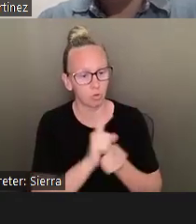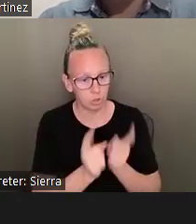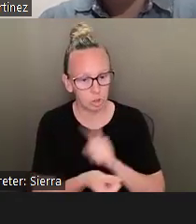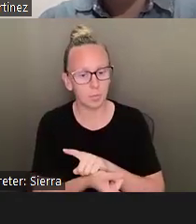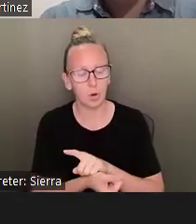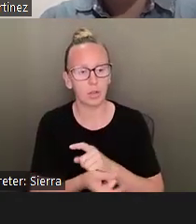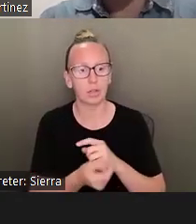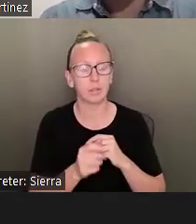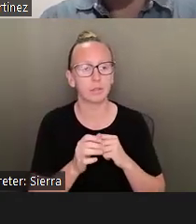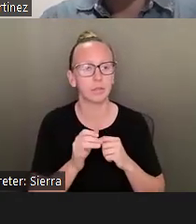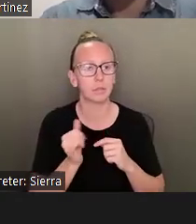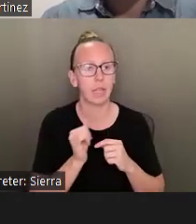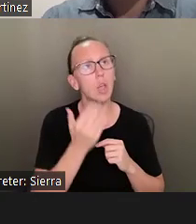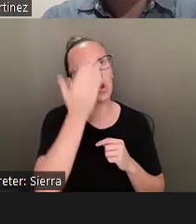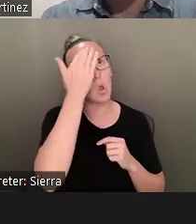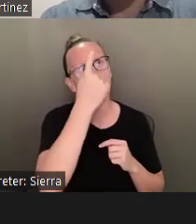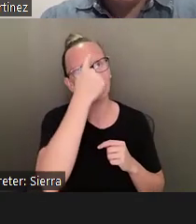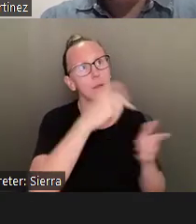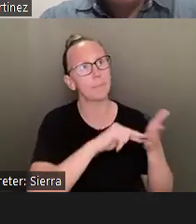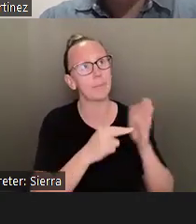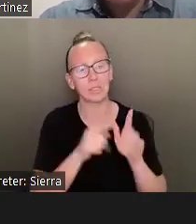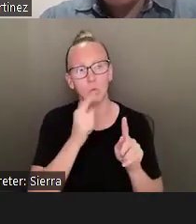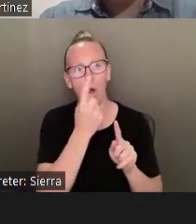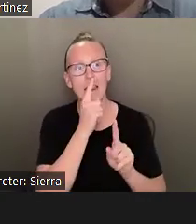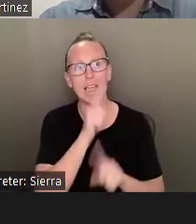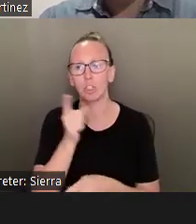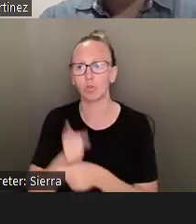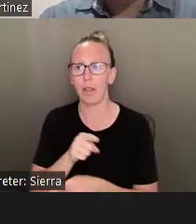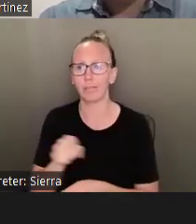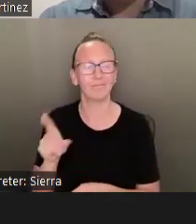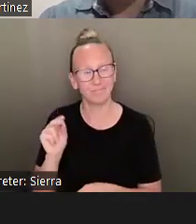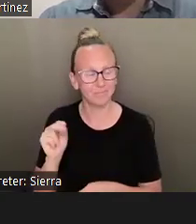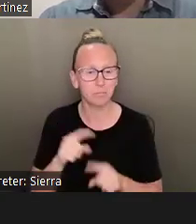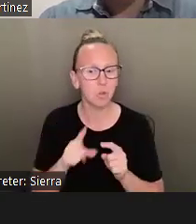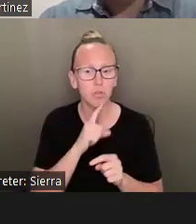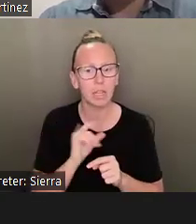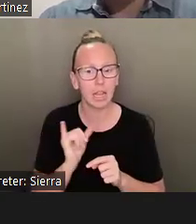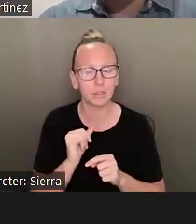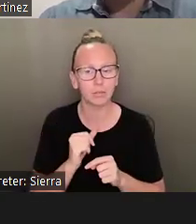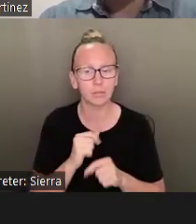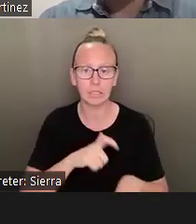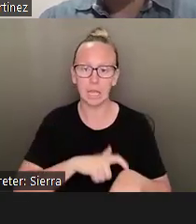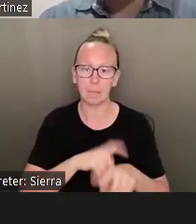comes from knowing what a dream means, but like investing time in